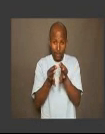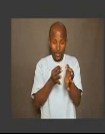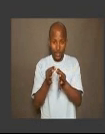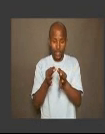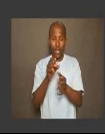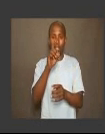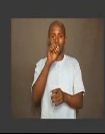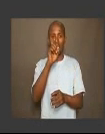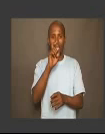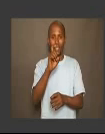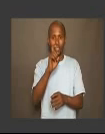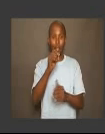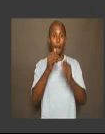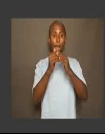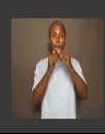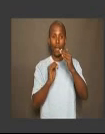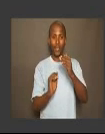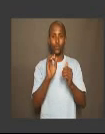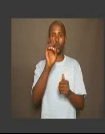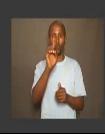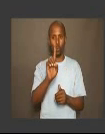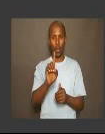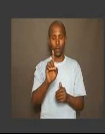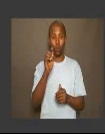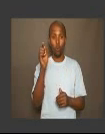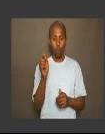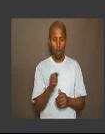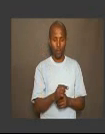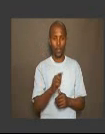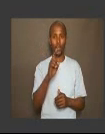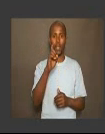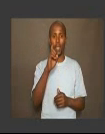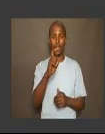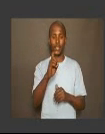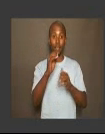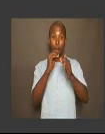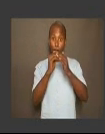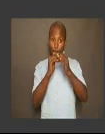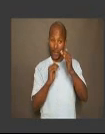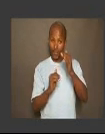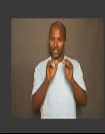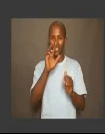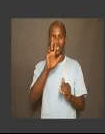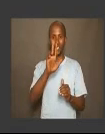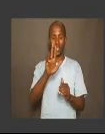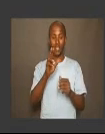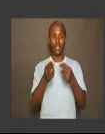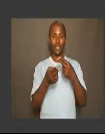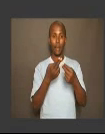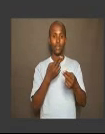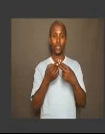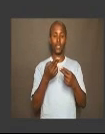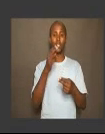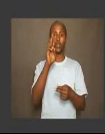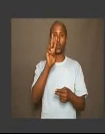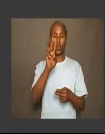as x minus 1 over x minus 3 times